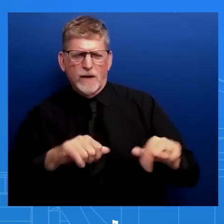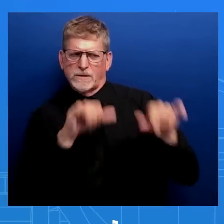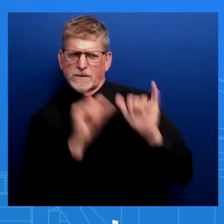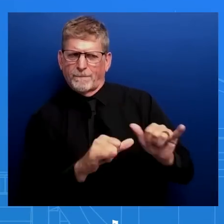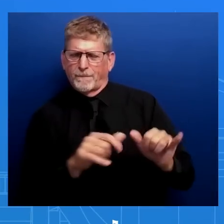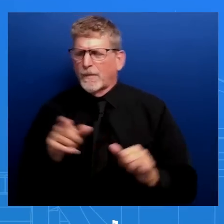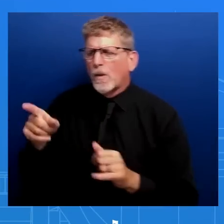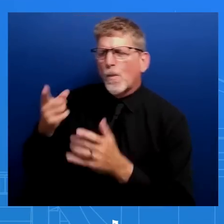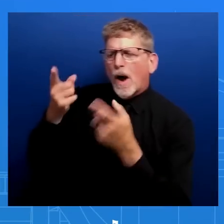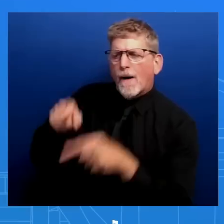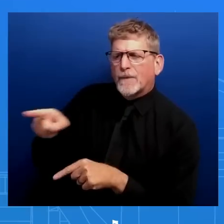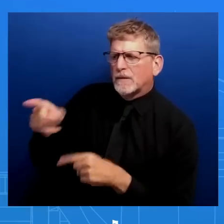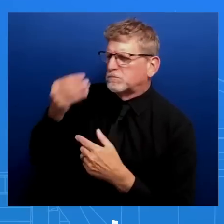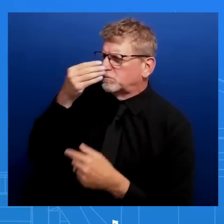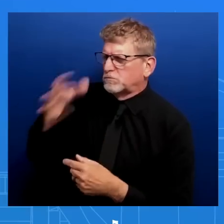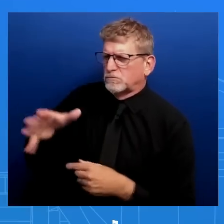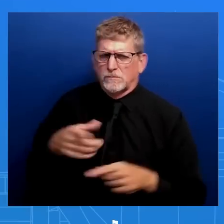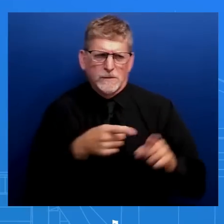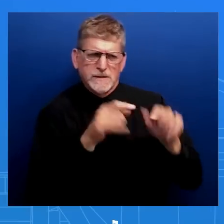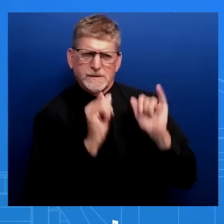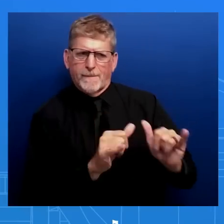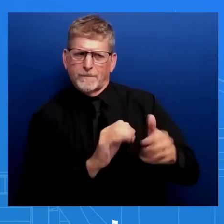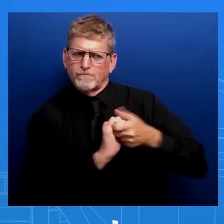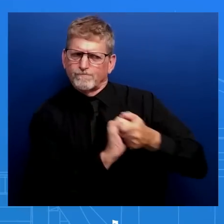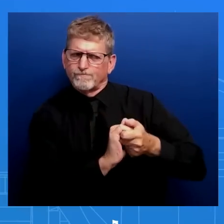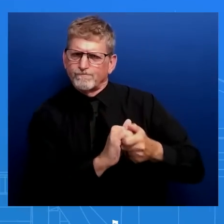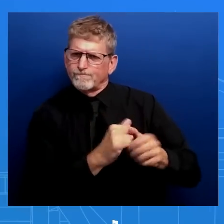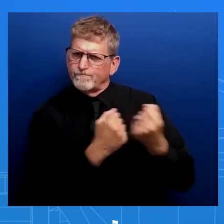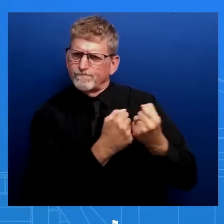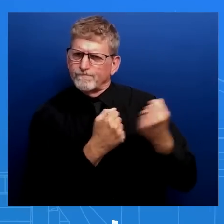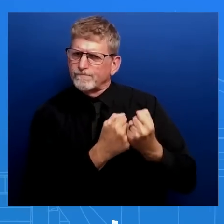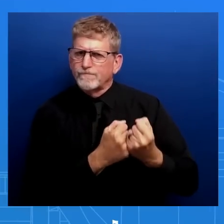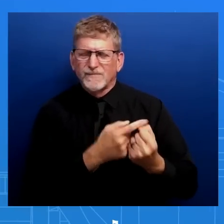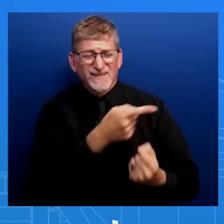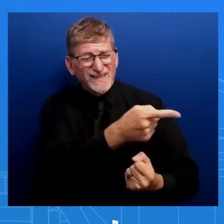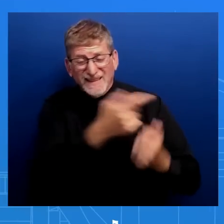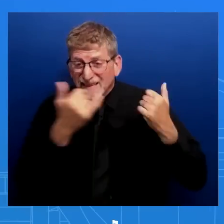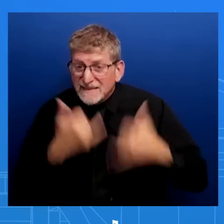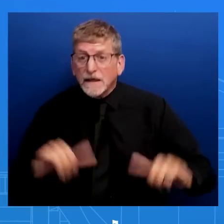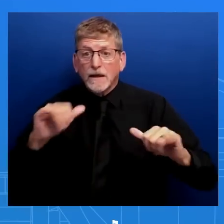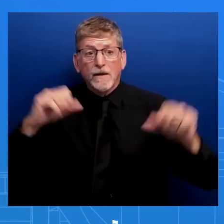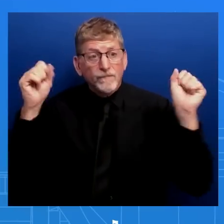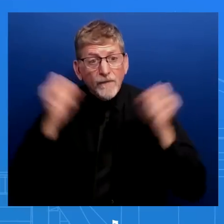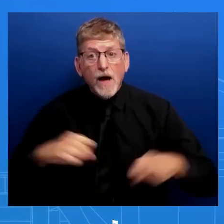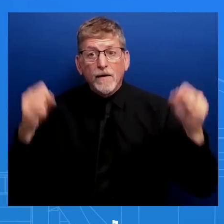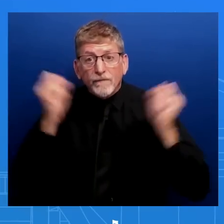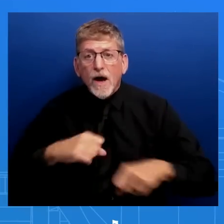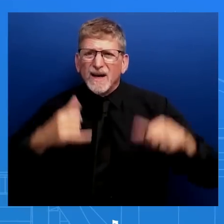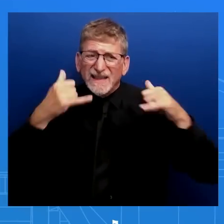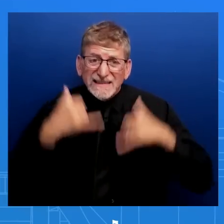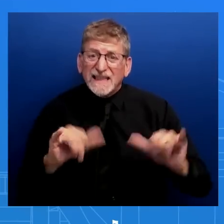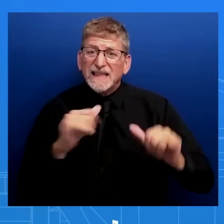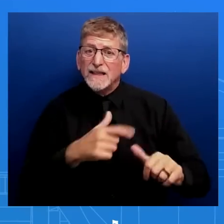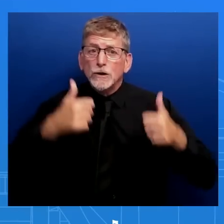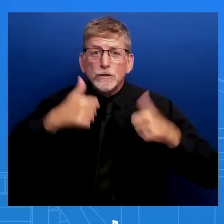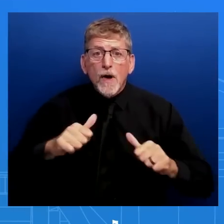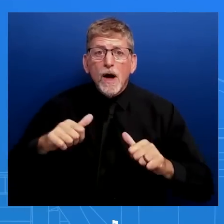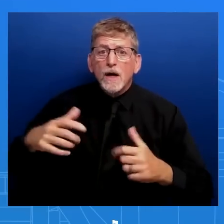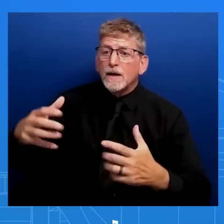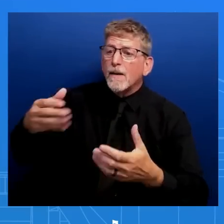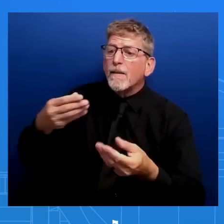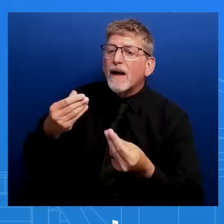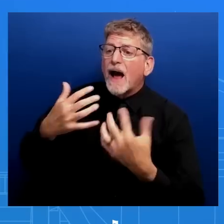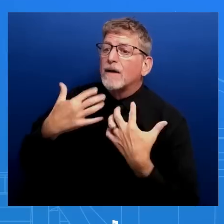still fighting for their country. They're still trying to claw back captured territory. They're still taking, and they're still